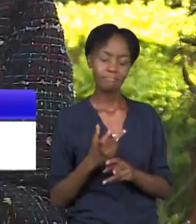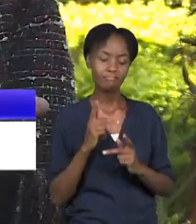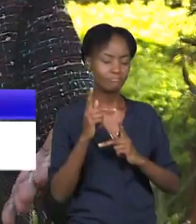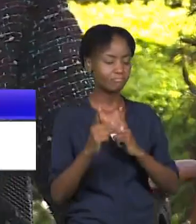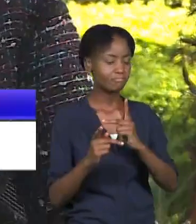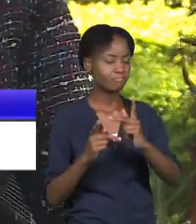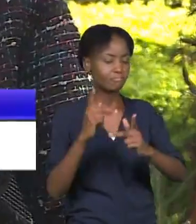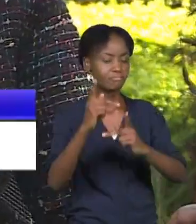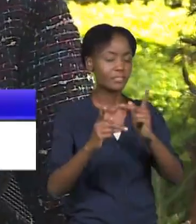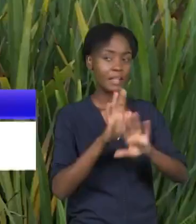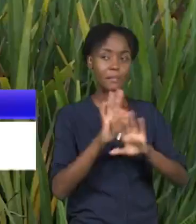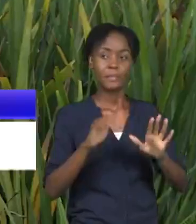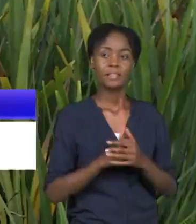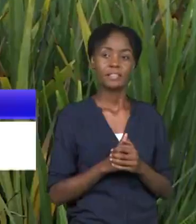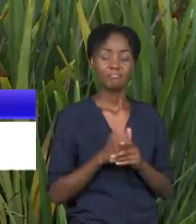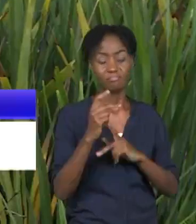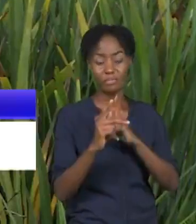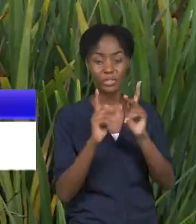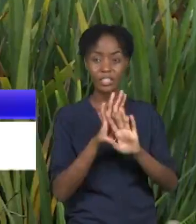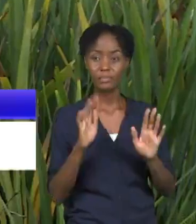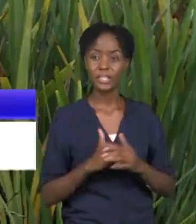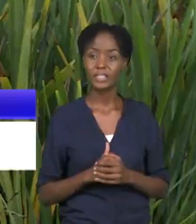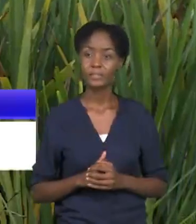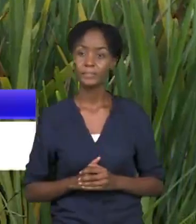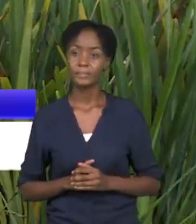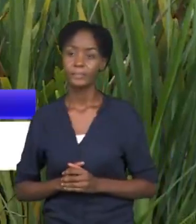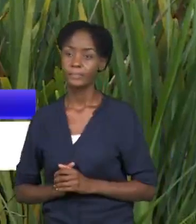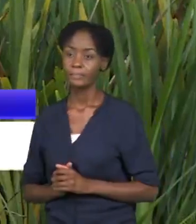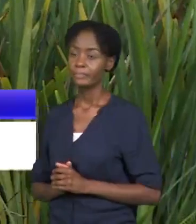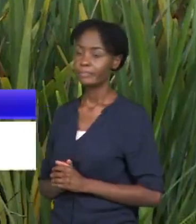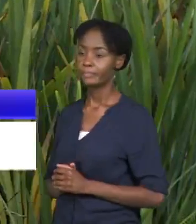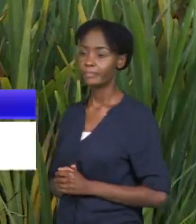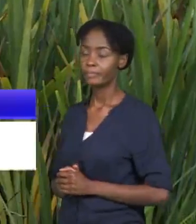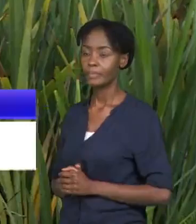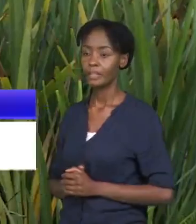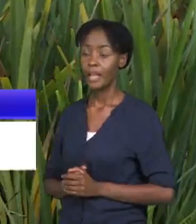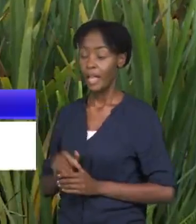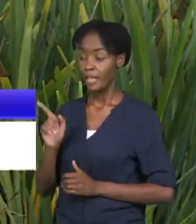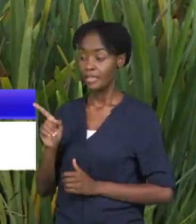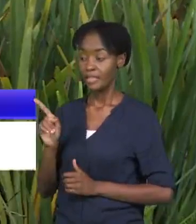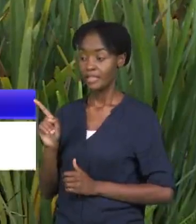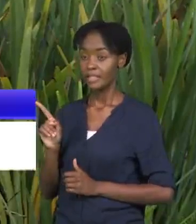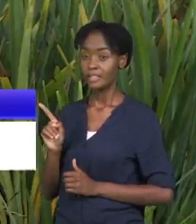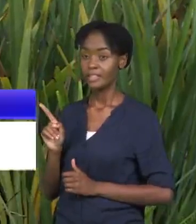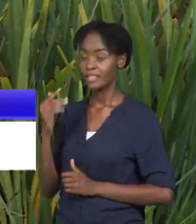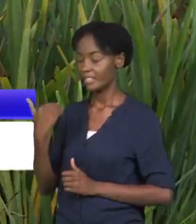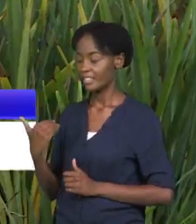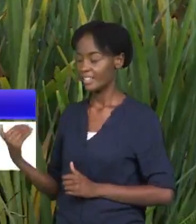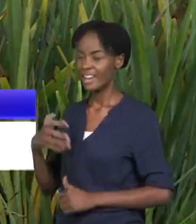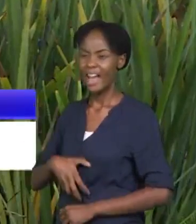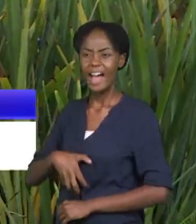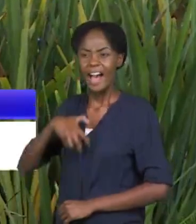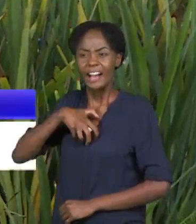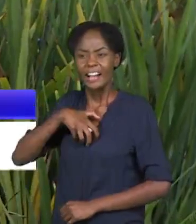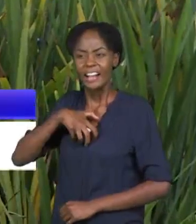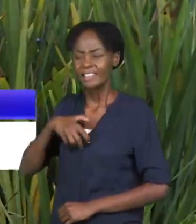gradual. Yes, there's a syllabus, but it's gradual. Yes, and Dr. you just mentioned that these children are very angry. They are